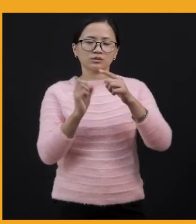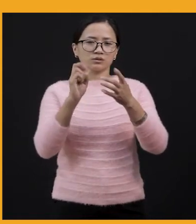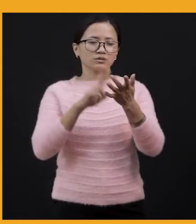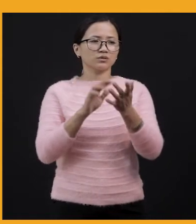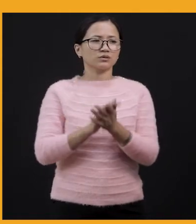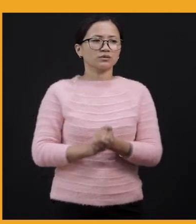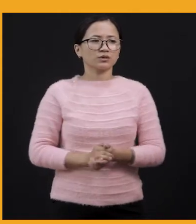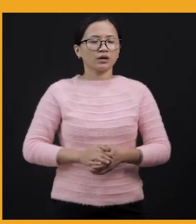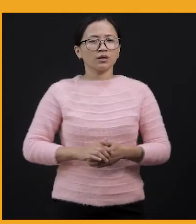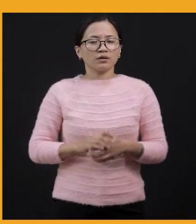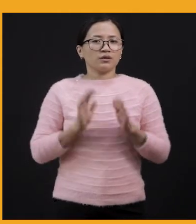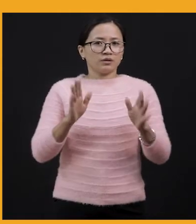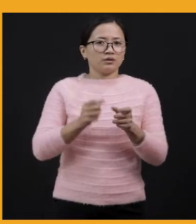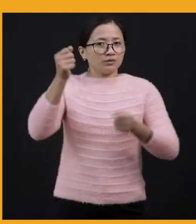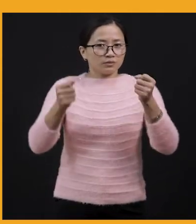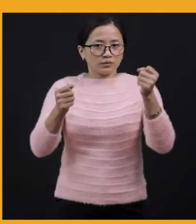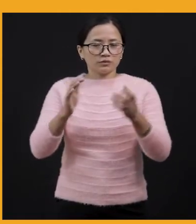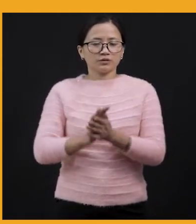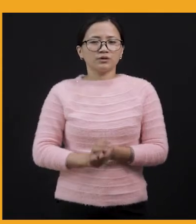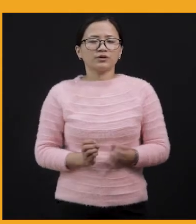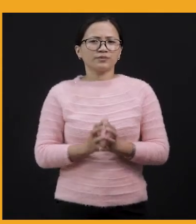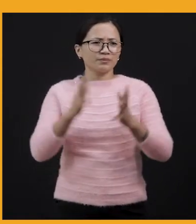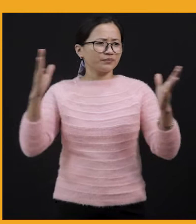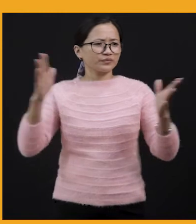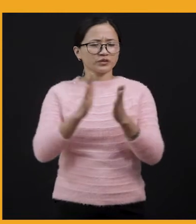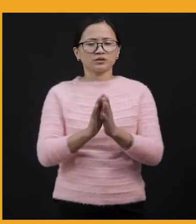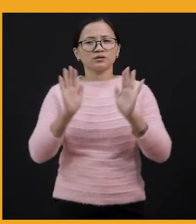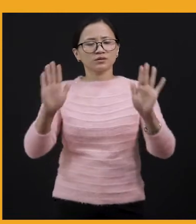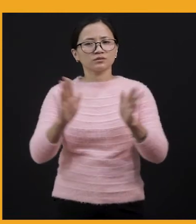from heavy industry, factories.